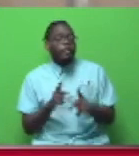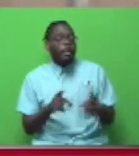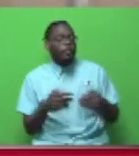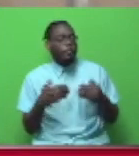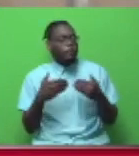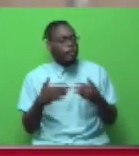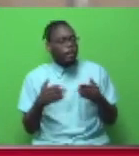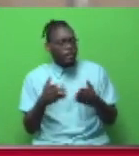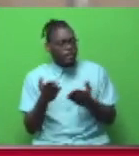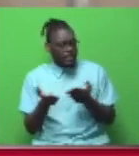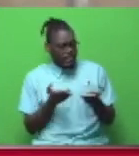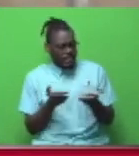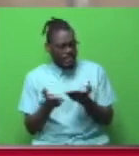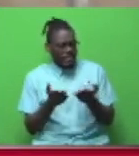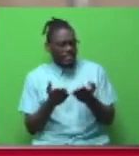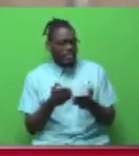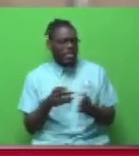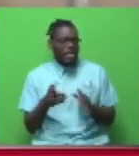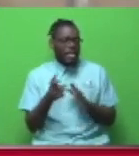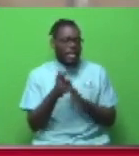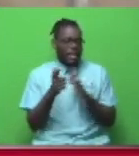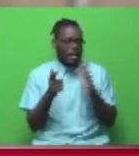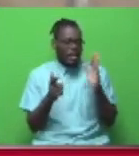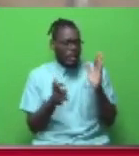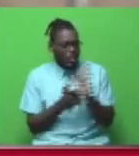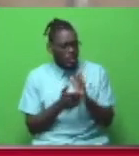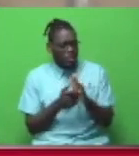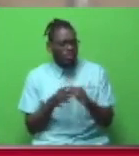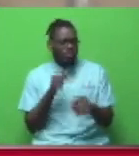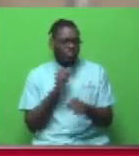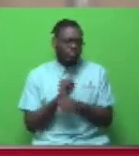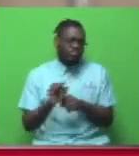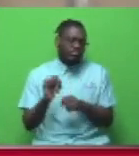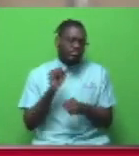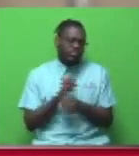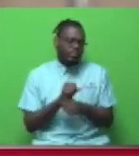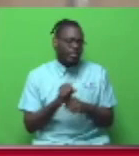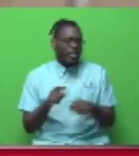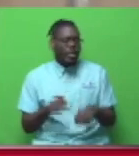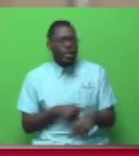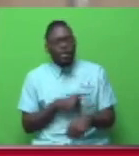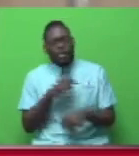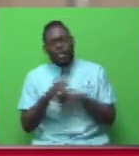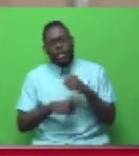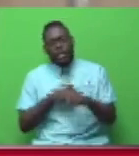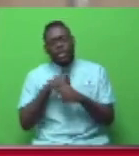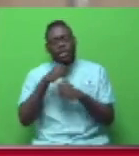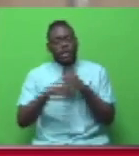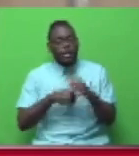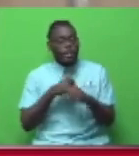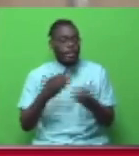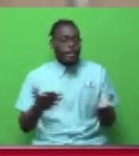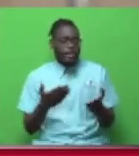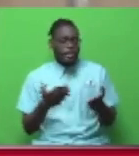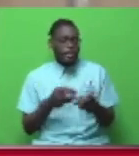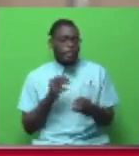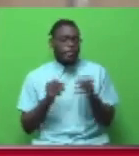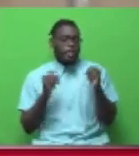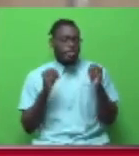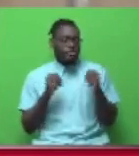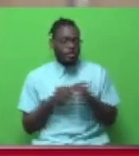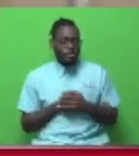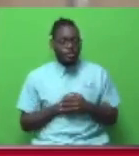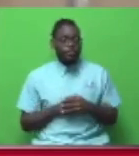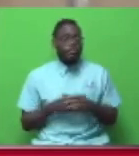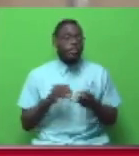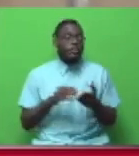and legal officers who work in the ministry. And of course, they have an opportunity in my respectful submission to learn